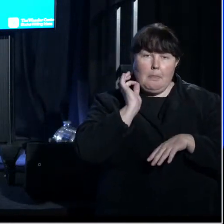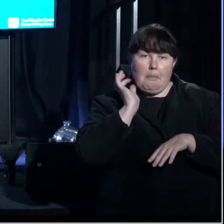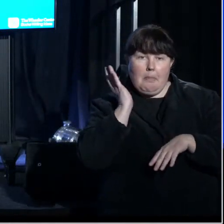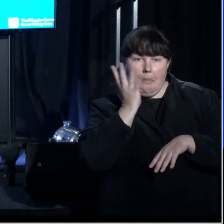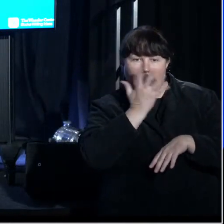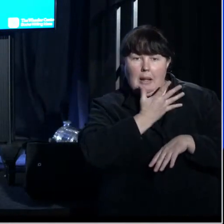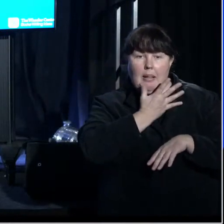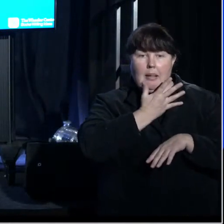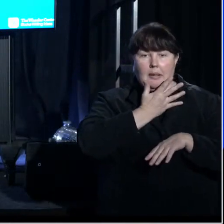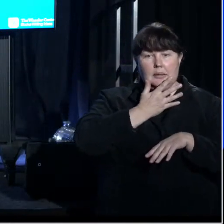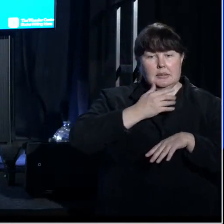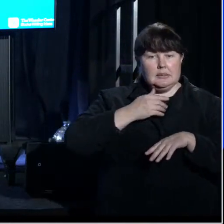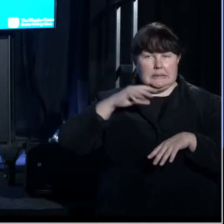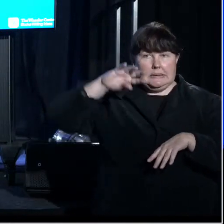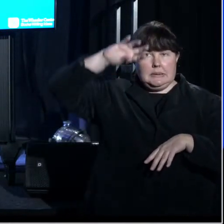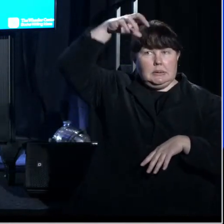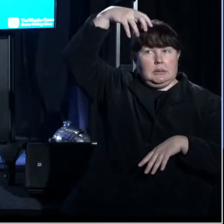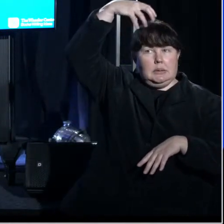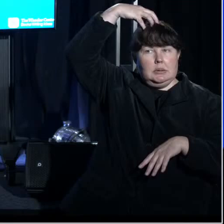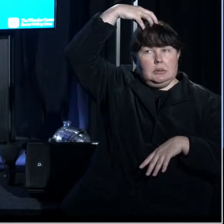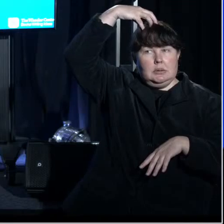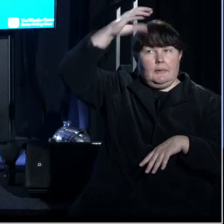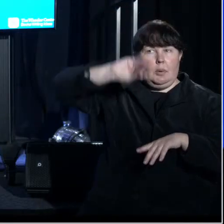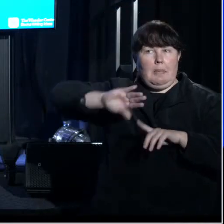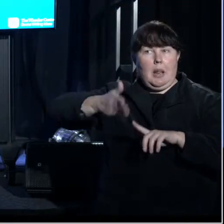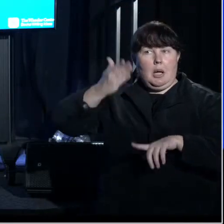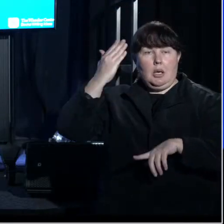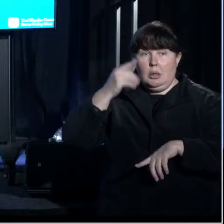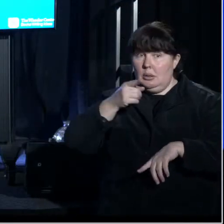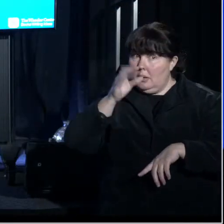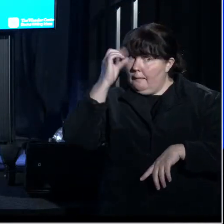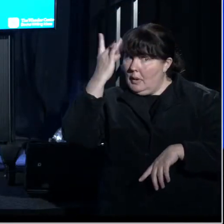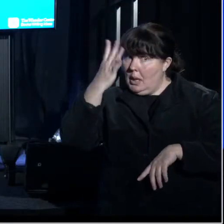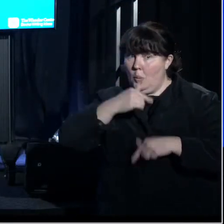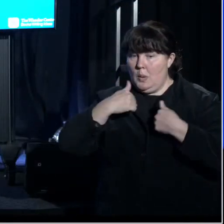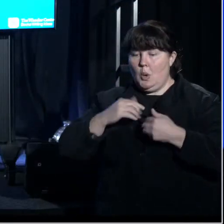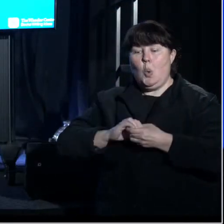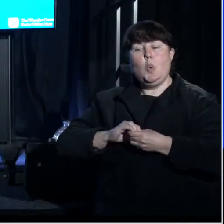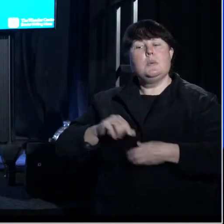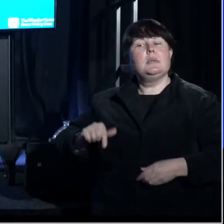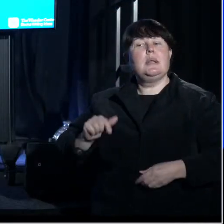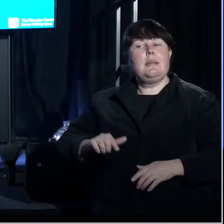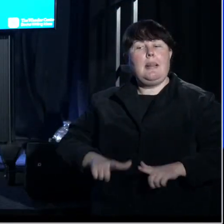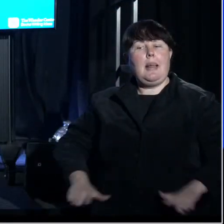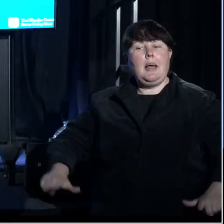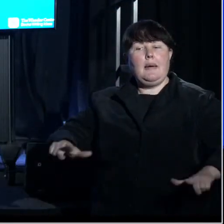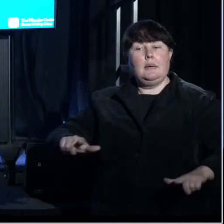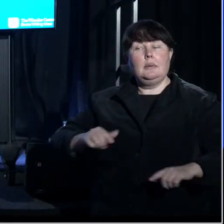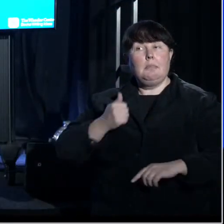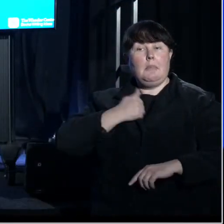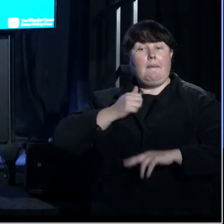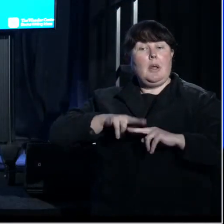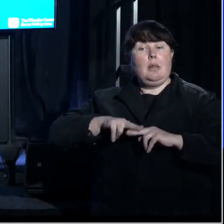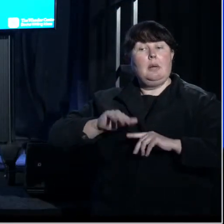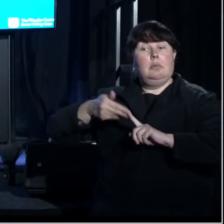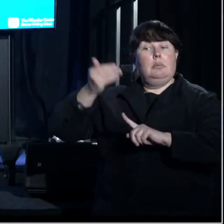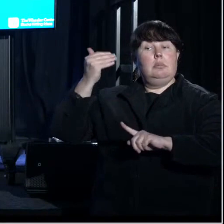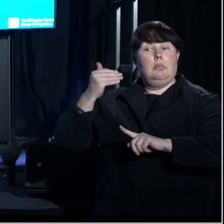days. Lest you forget, we own this land. Our father, and his before were here